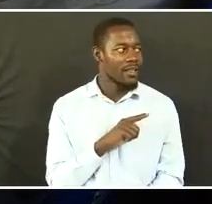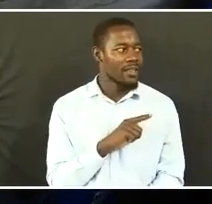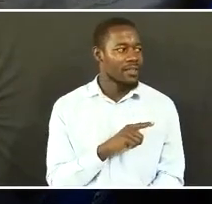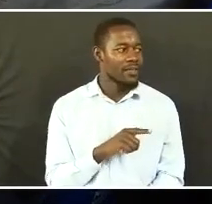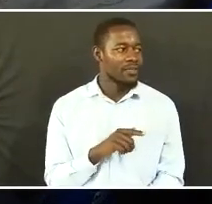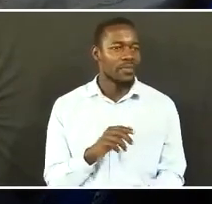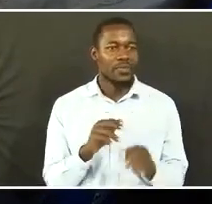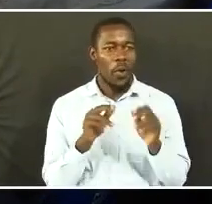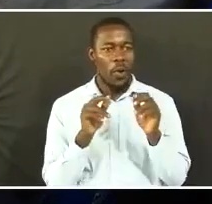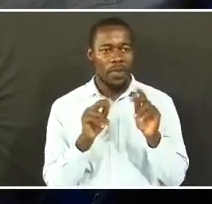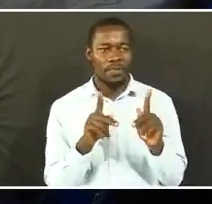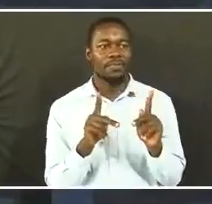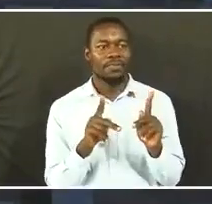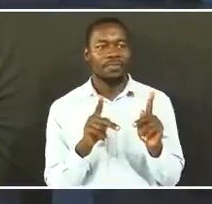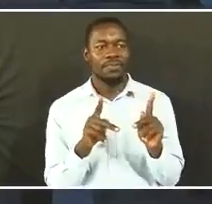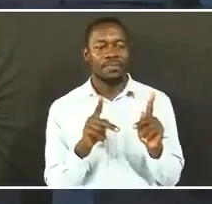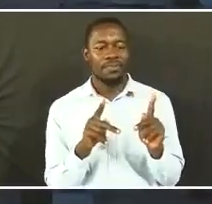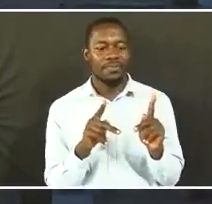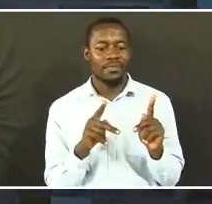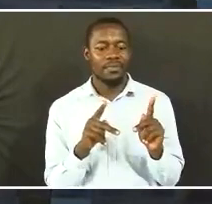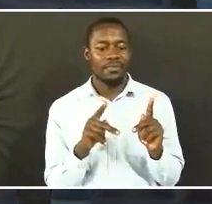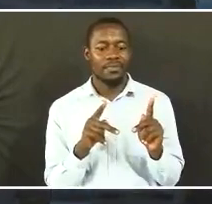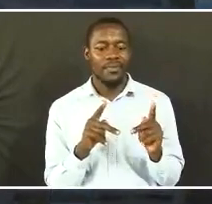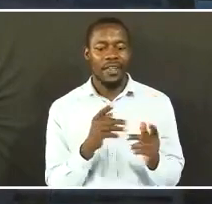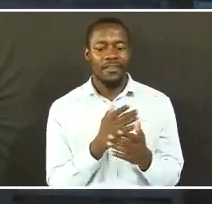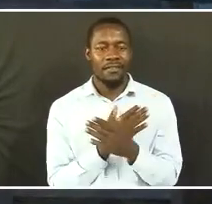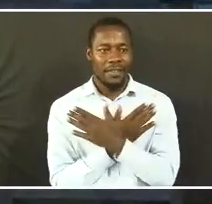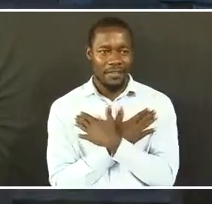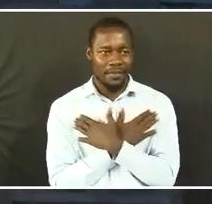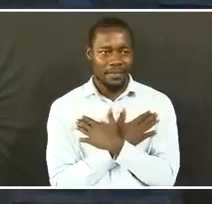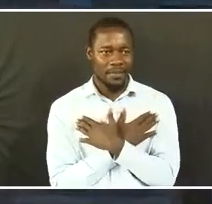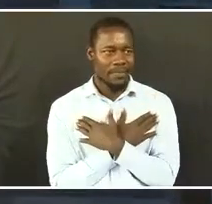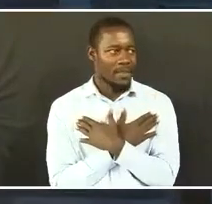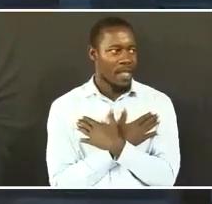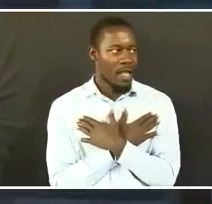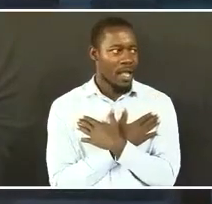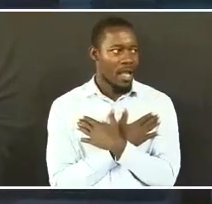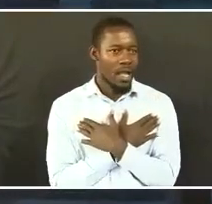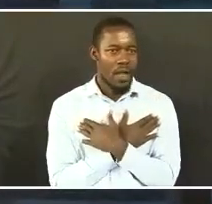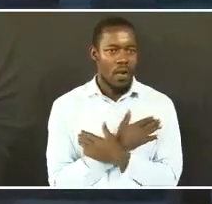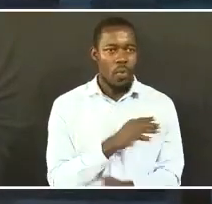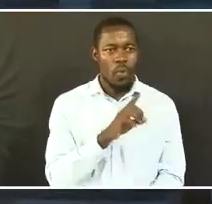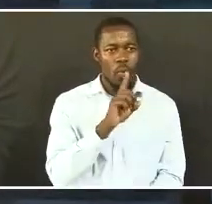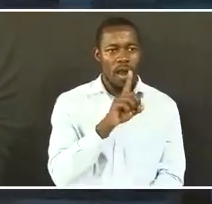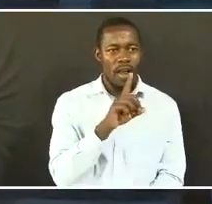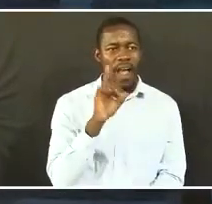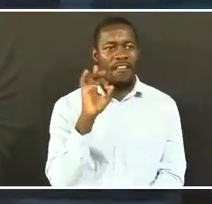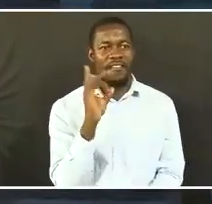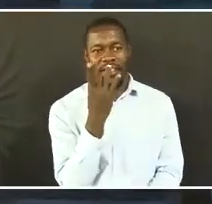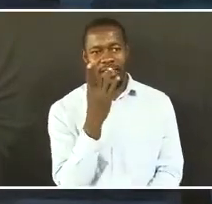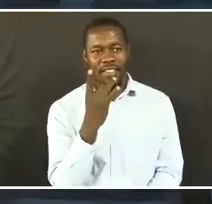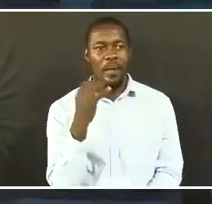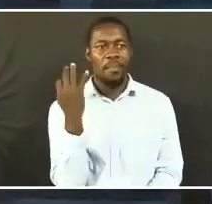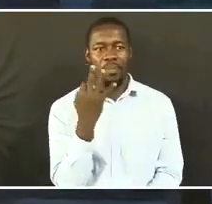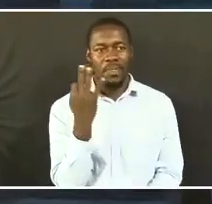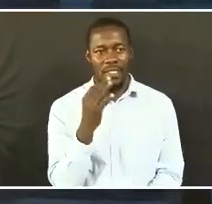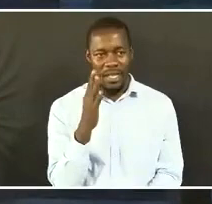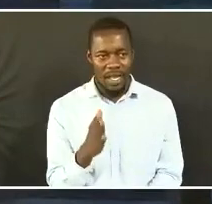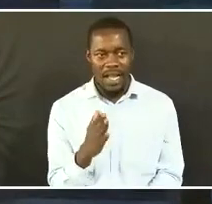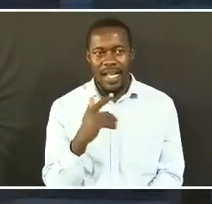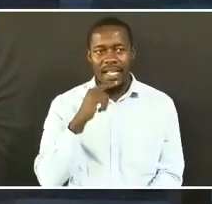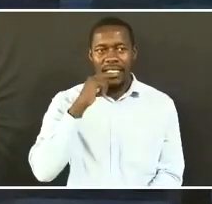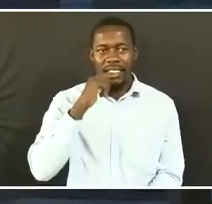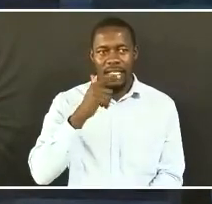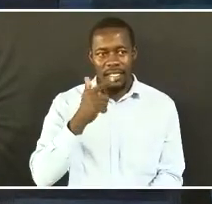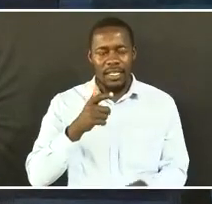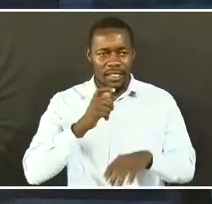So, friends, a great Adventist preacher, Henry Wright, says that when we read the Bible, we must